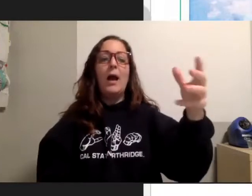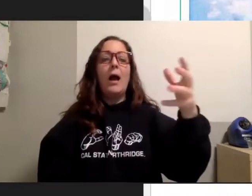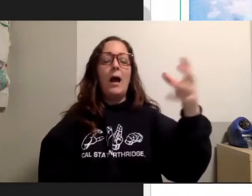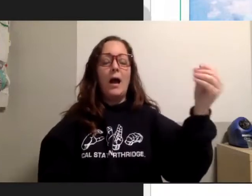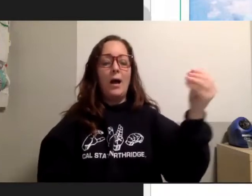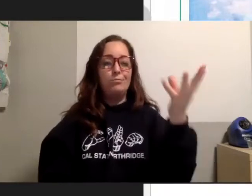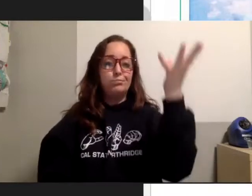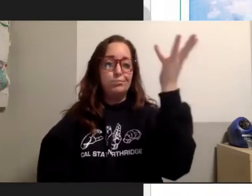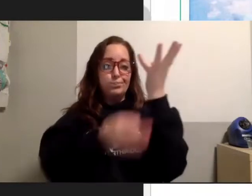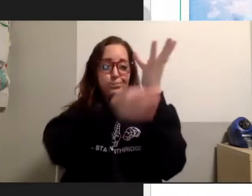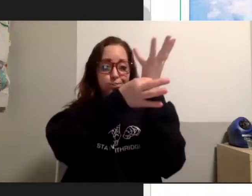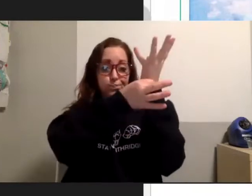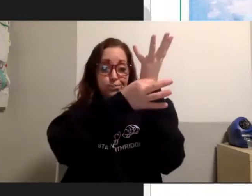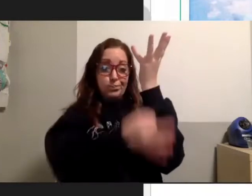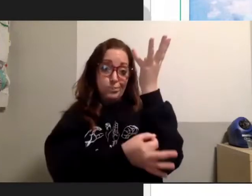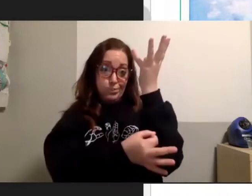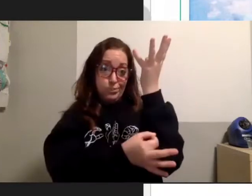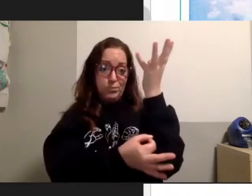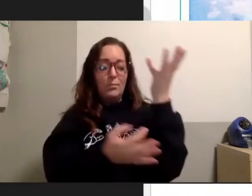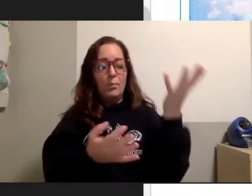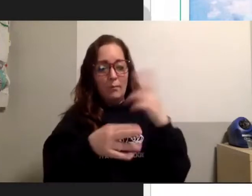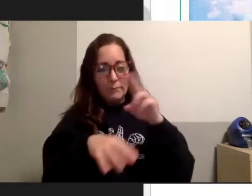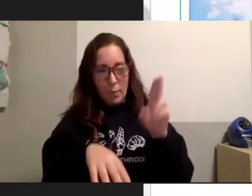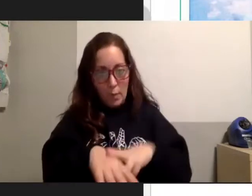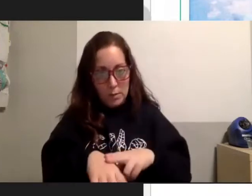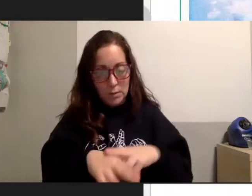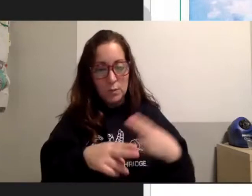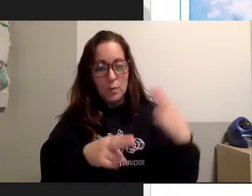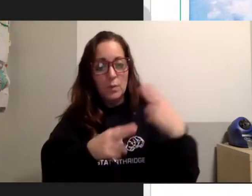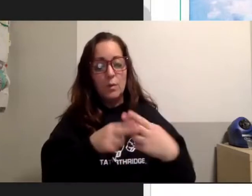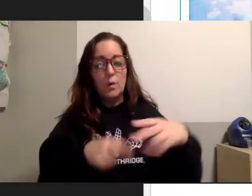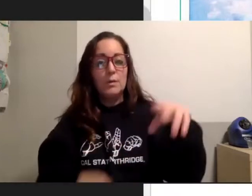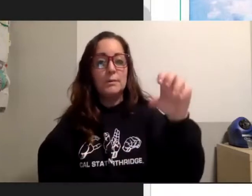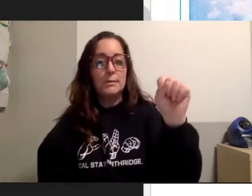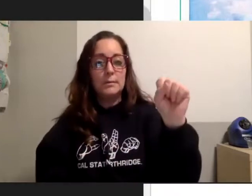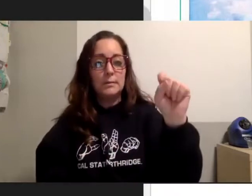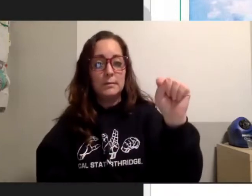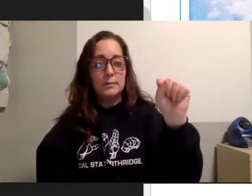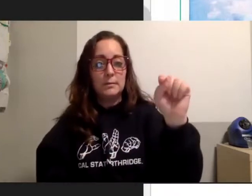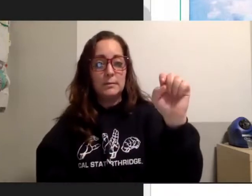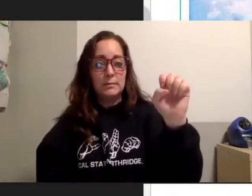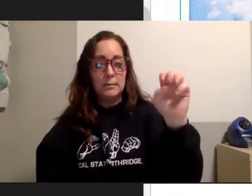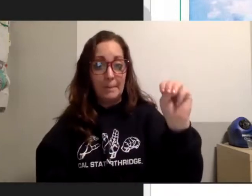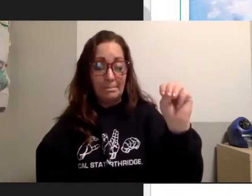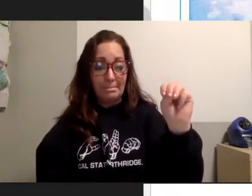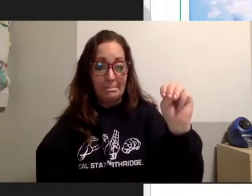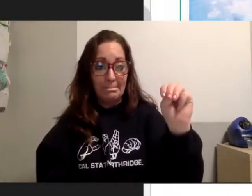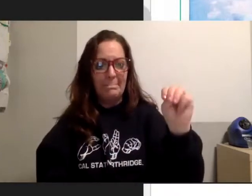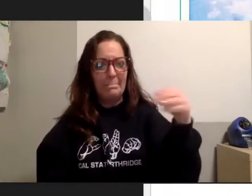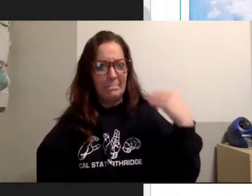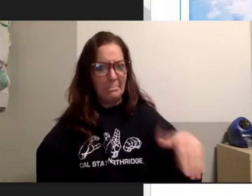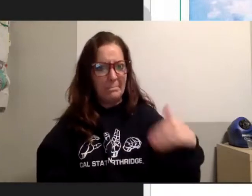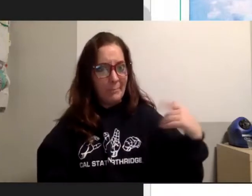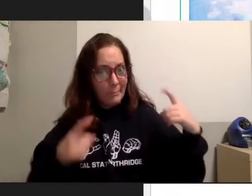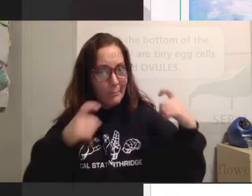sepal. And then of course the bottom part is the stem.